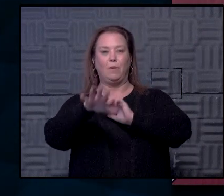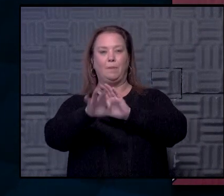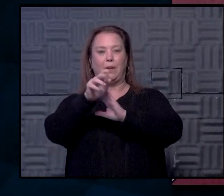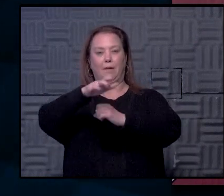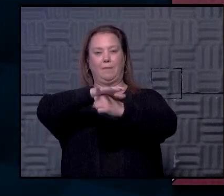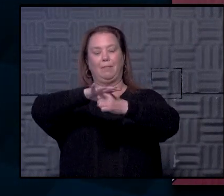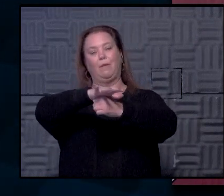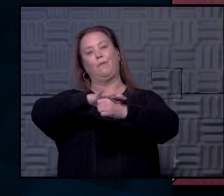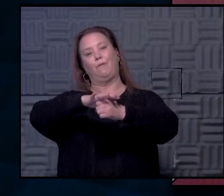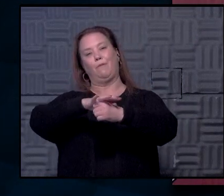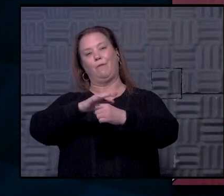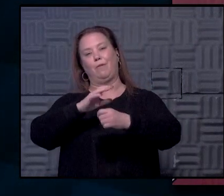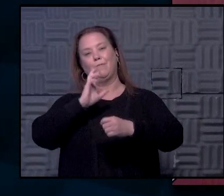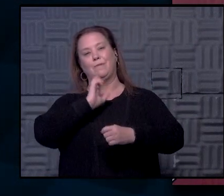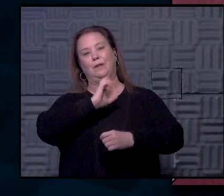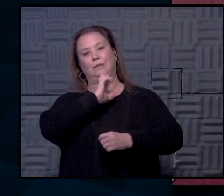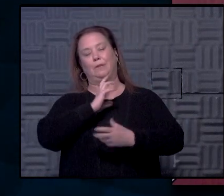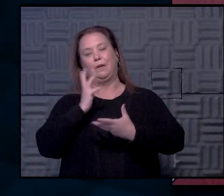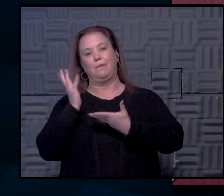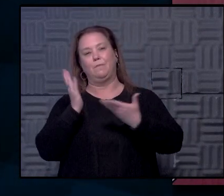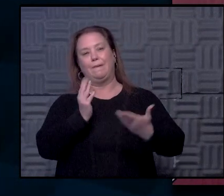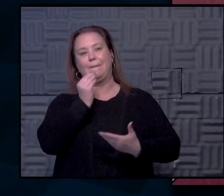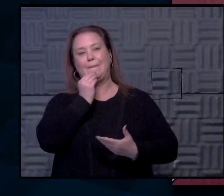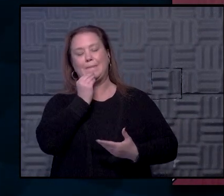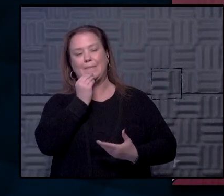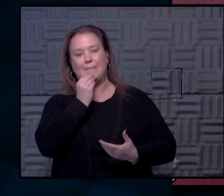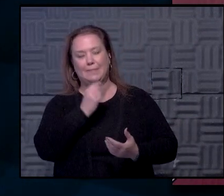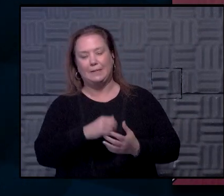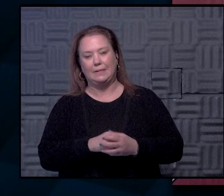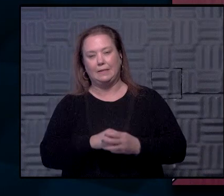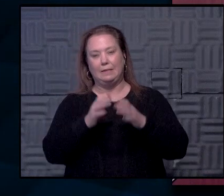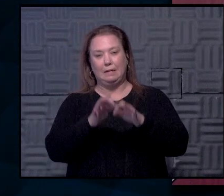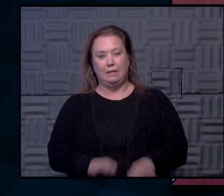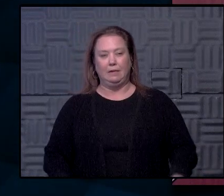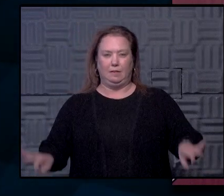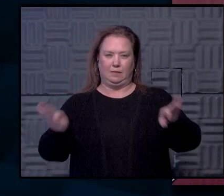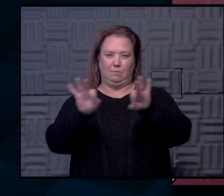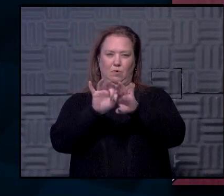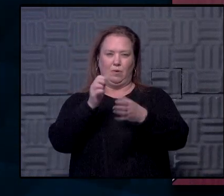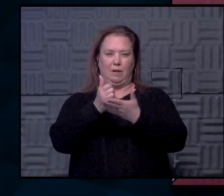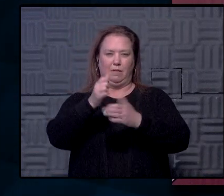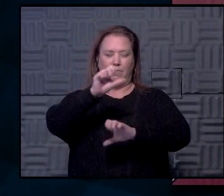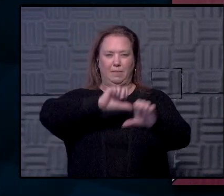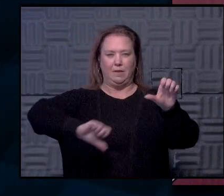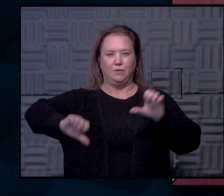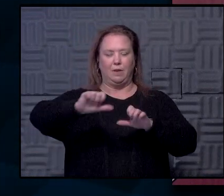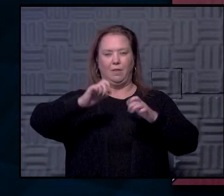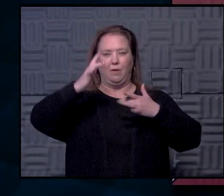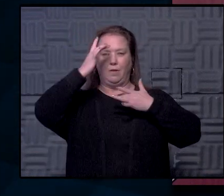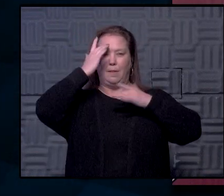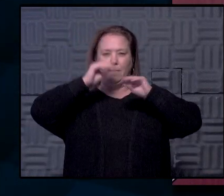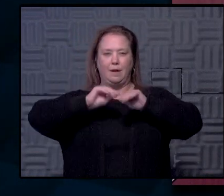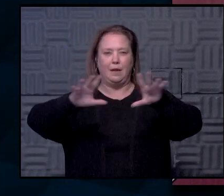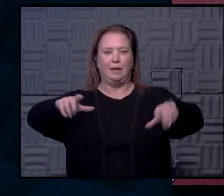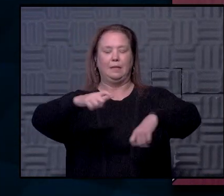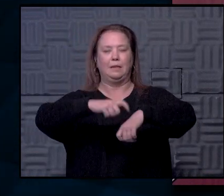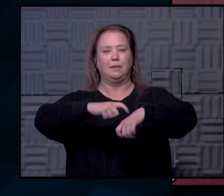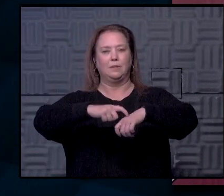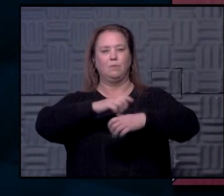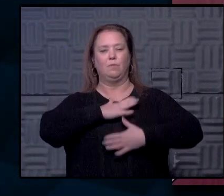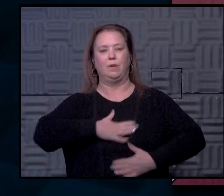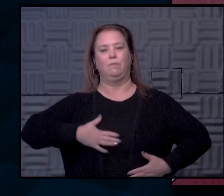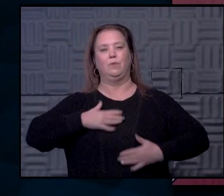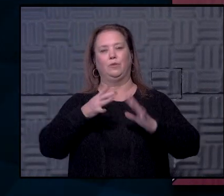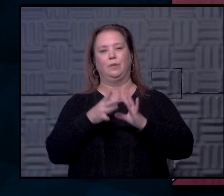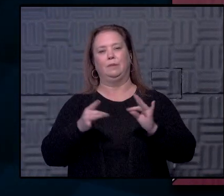up for one of the local folks and we take it home and eat it. And I think, it's so important to help each other out during this pandemic. So I so appreciate the message and